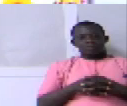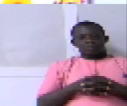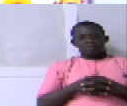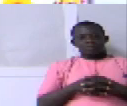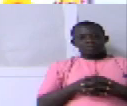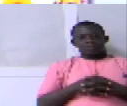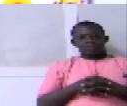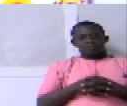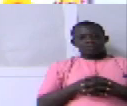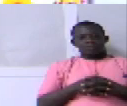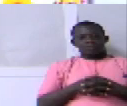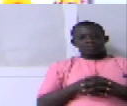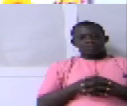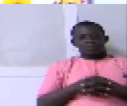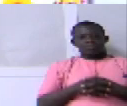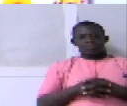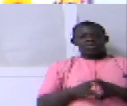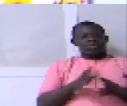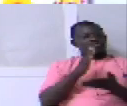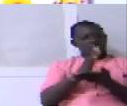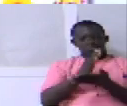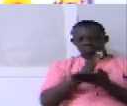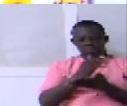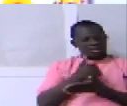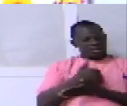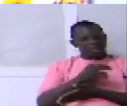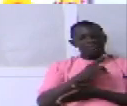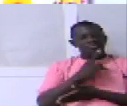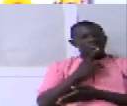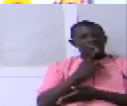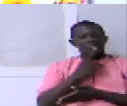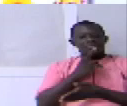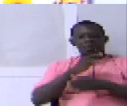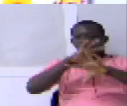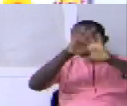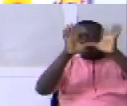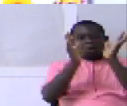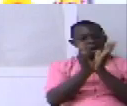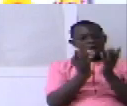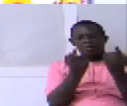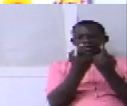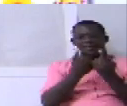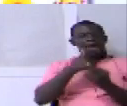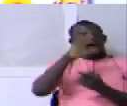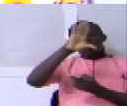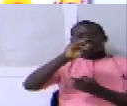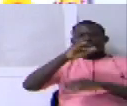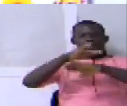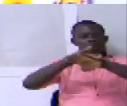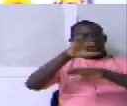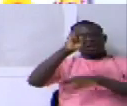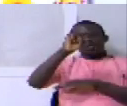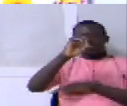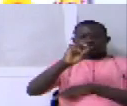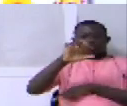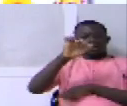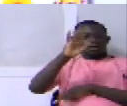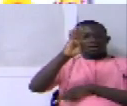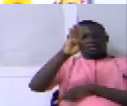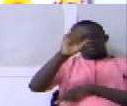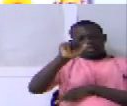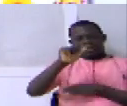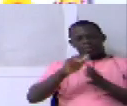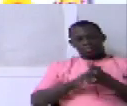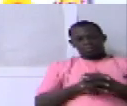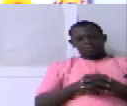dote. I definitely regret all what I did to Soriba. Woto nimisata mbedamen puru ngako